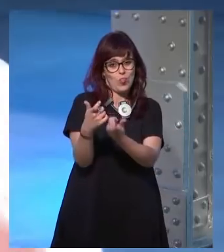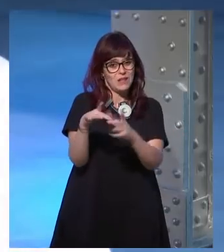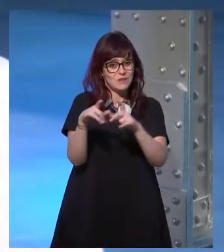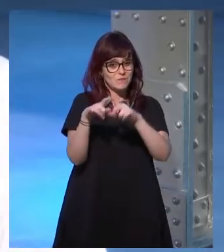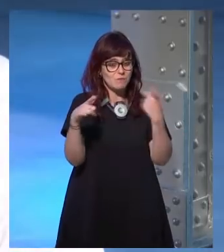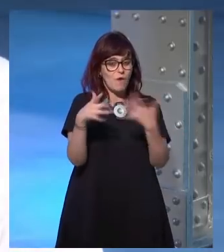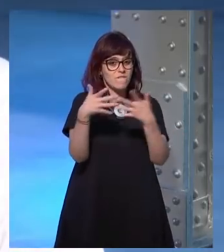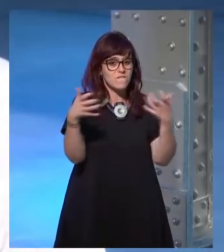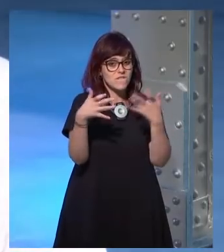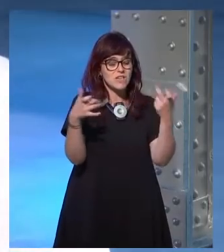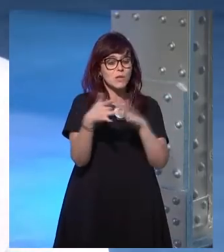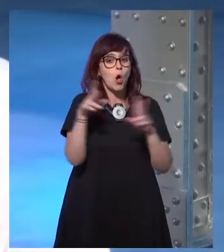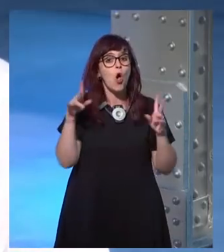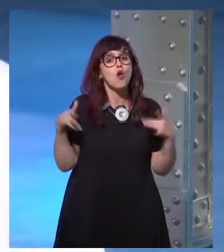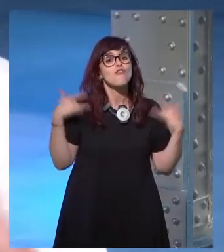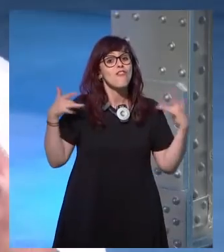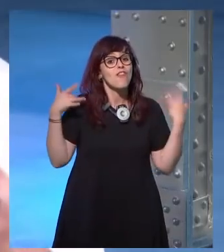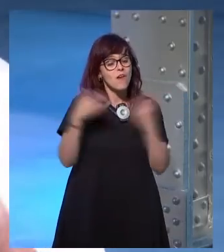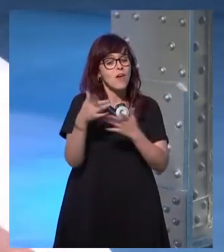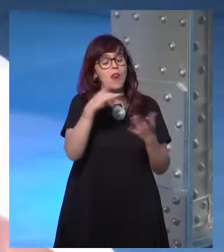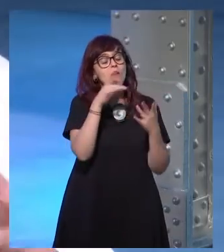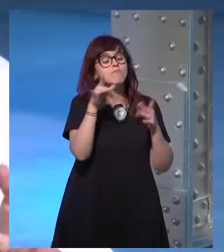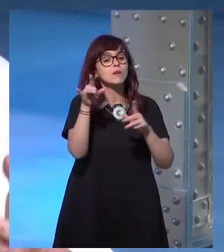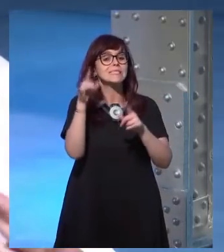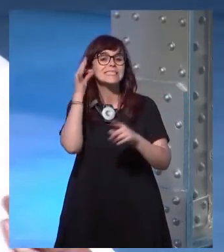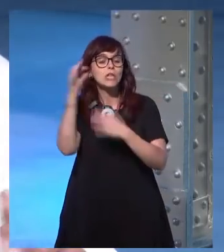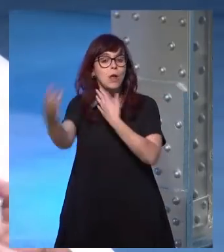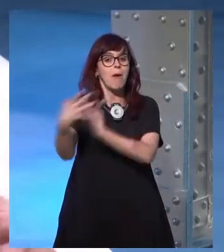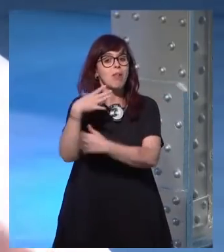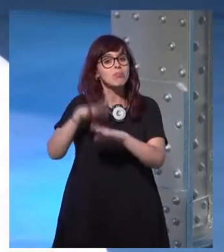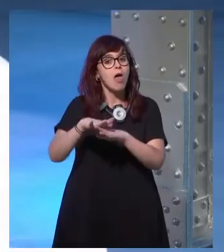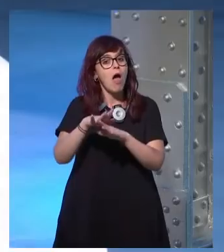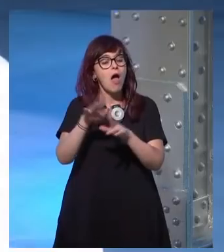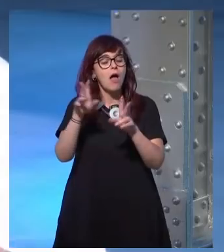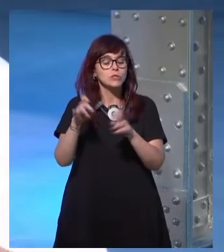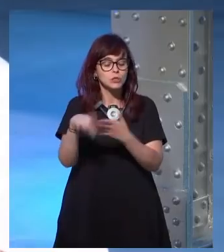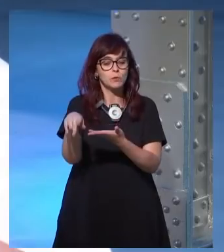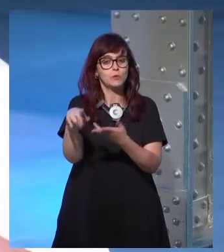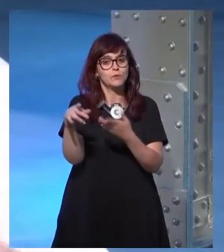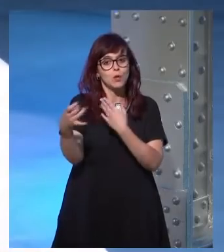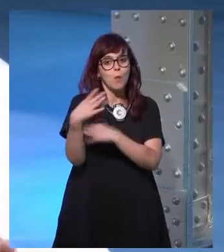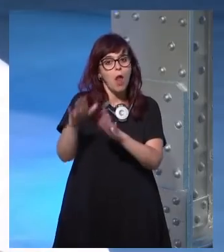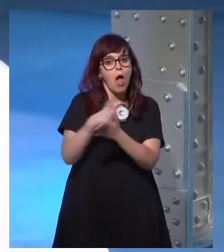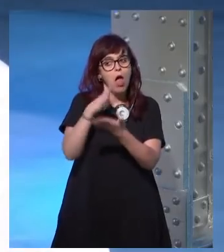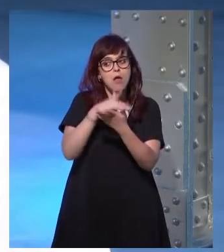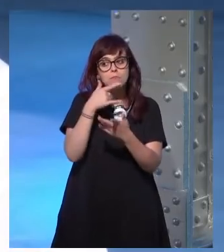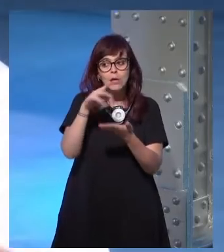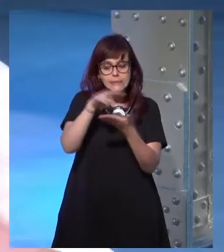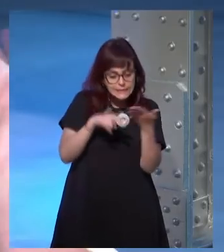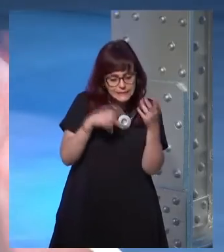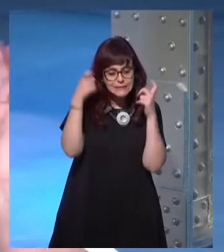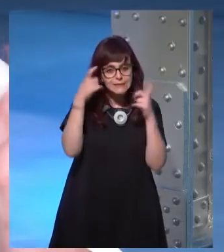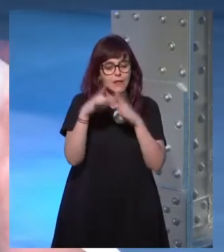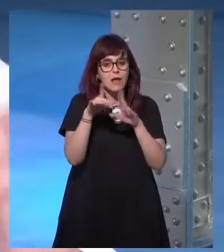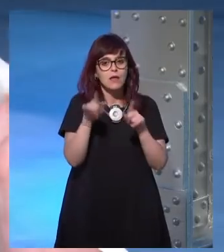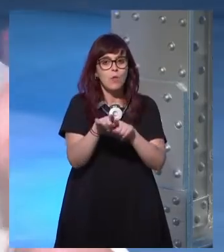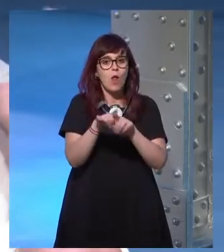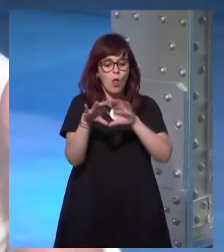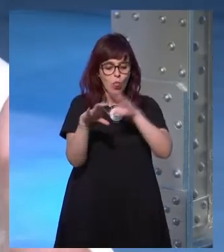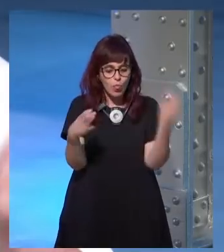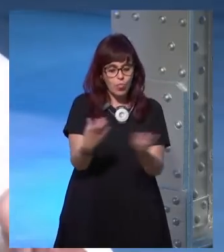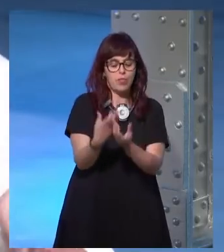them, I'll certainly blurb their books. I talk a lot about Rebecca Kwong, who's a brand new novelist, has a book called The Poppy War, which was amazing